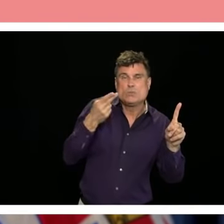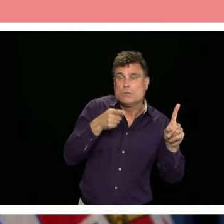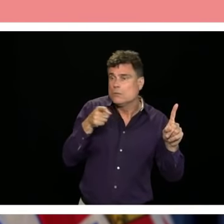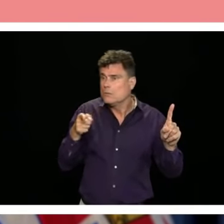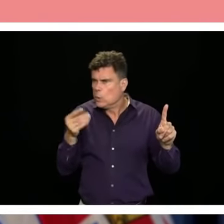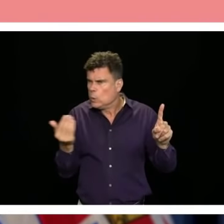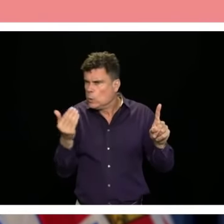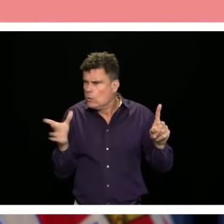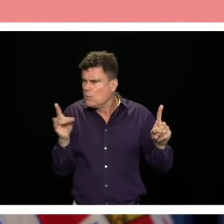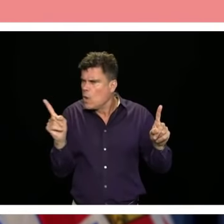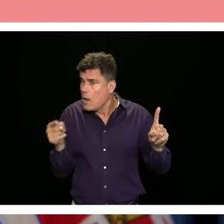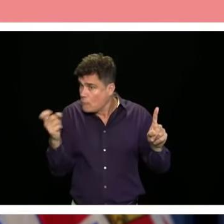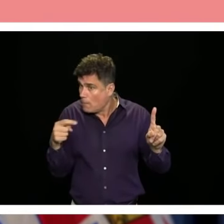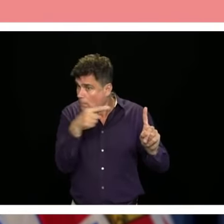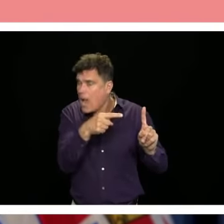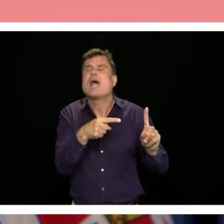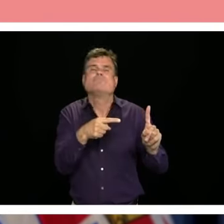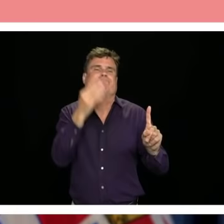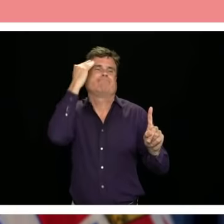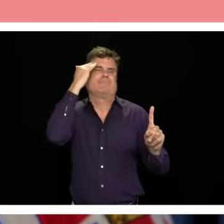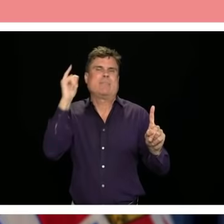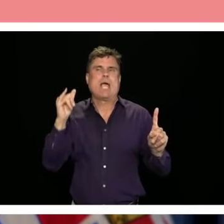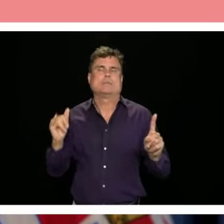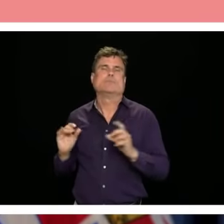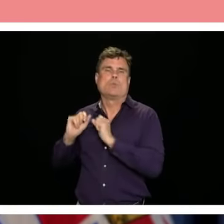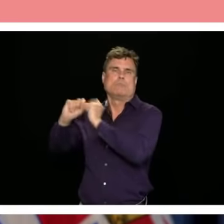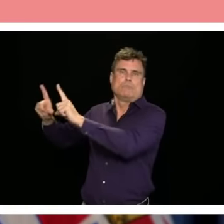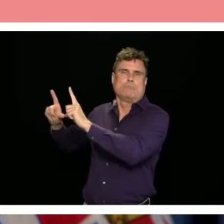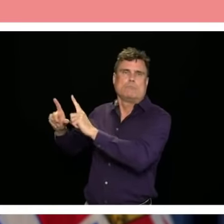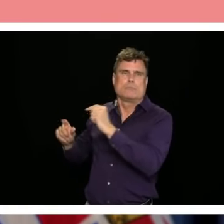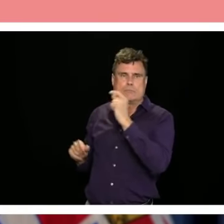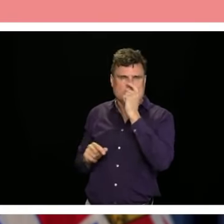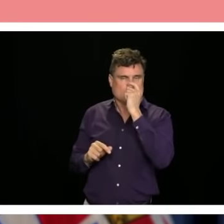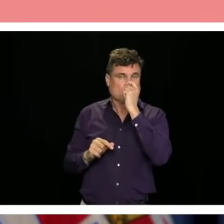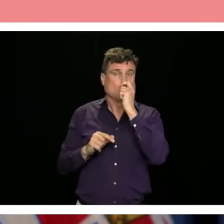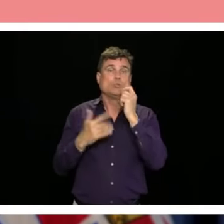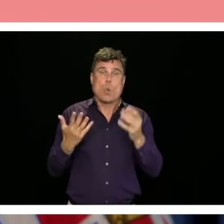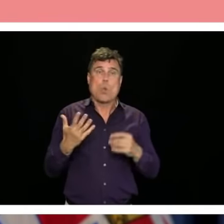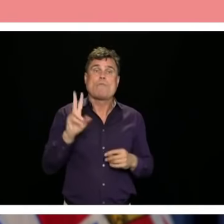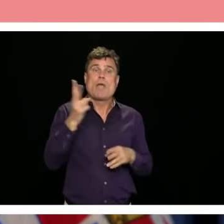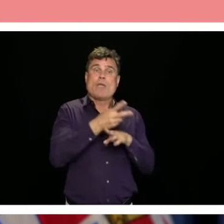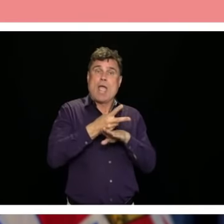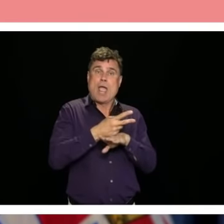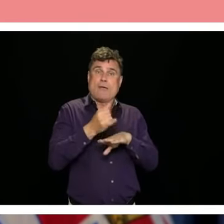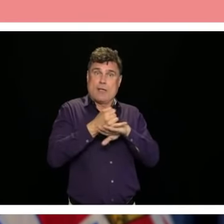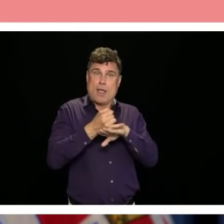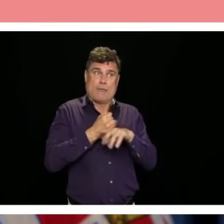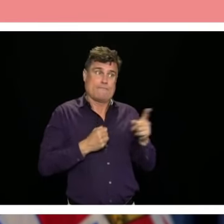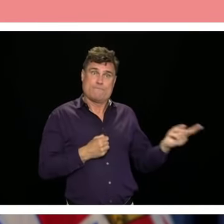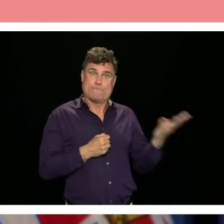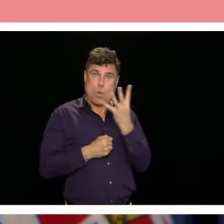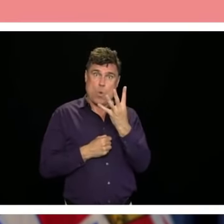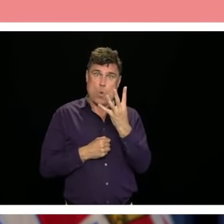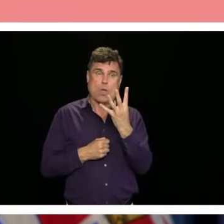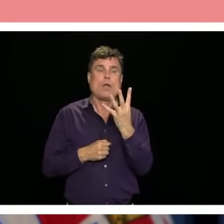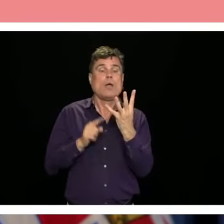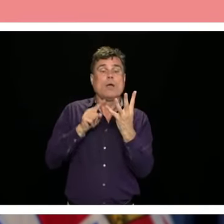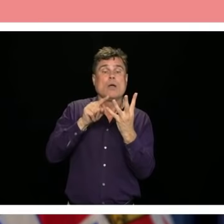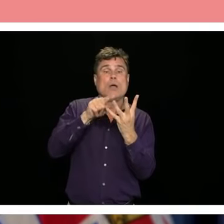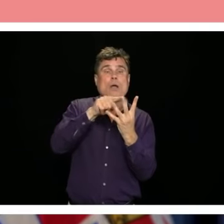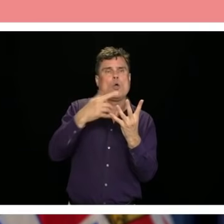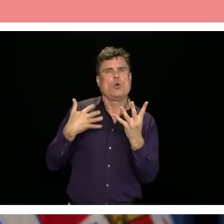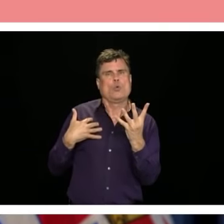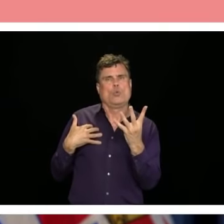it was just a way of putting that data in there in a way we could explain it. So there was...